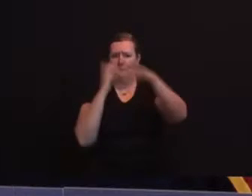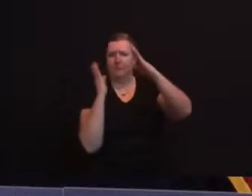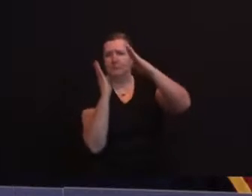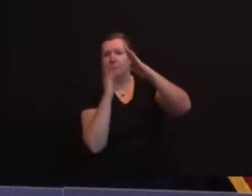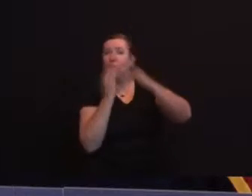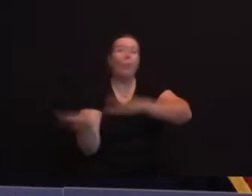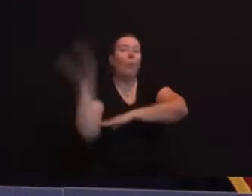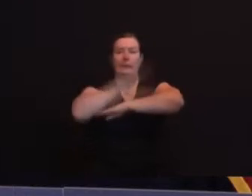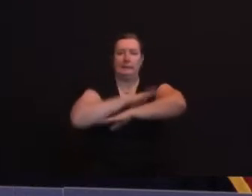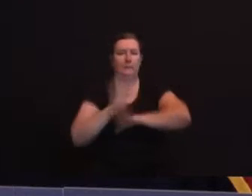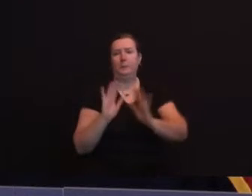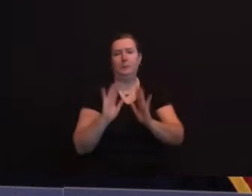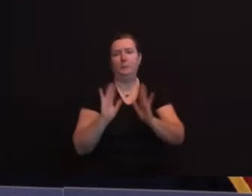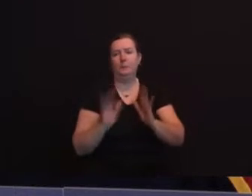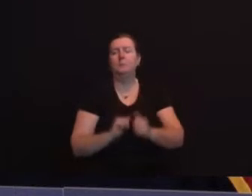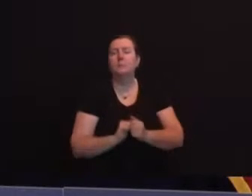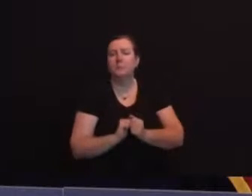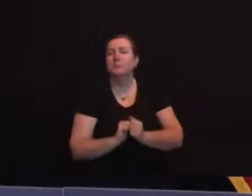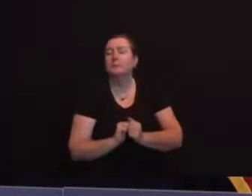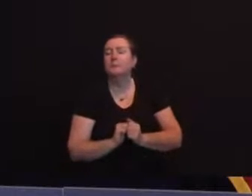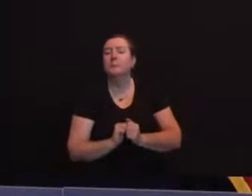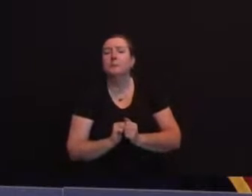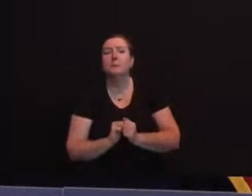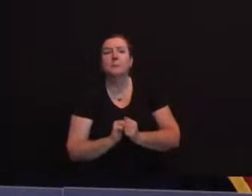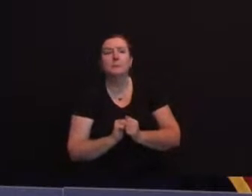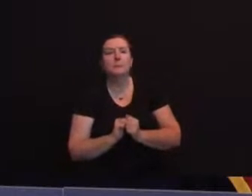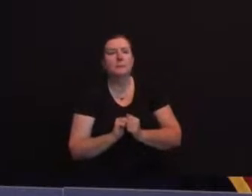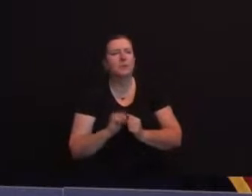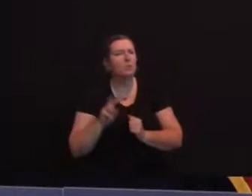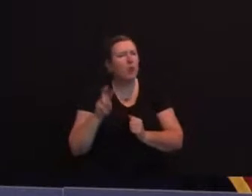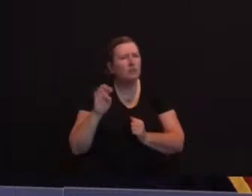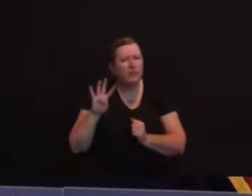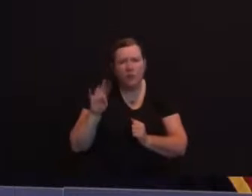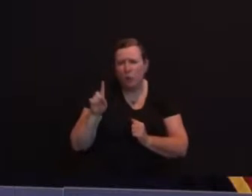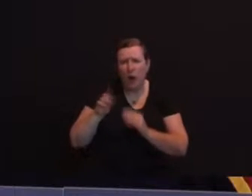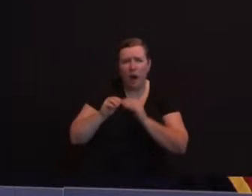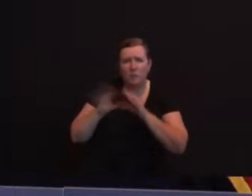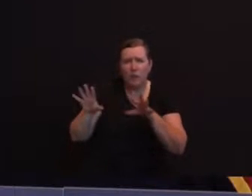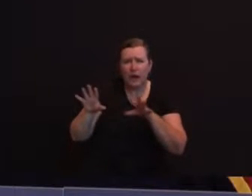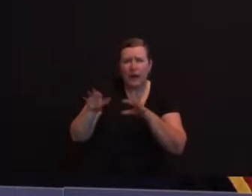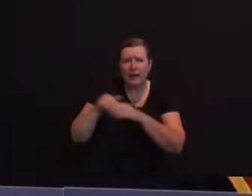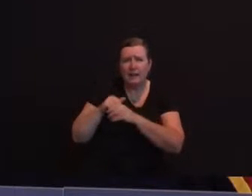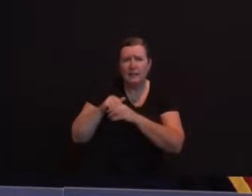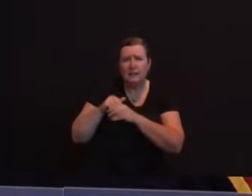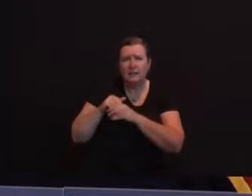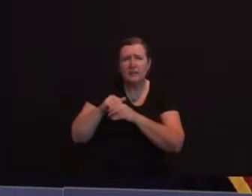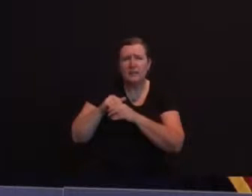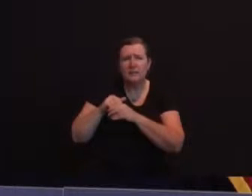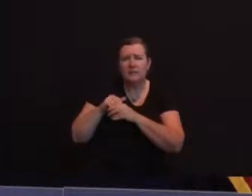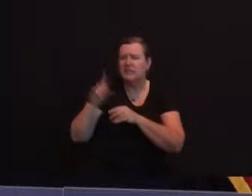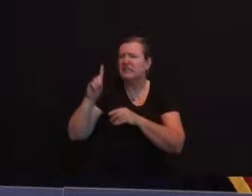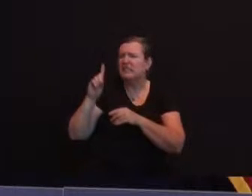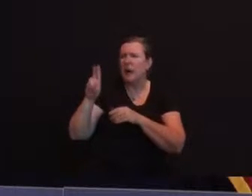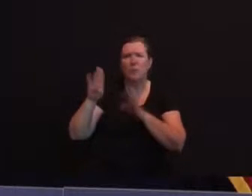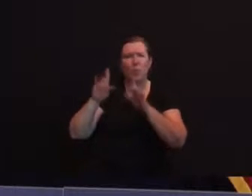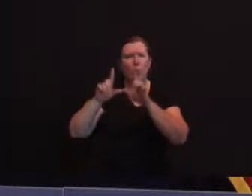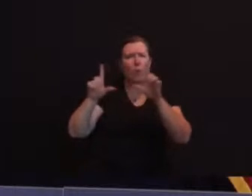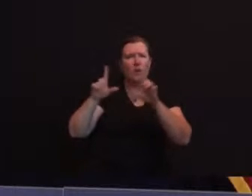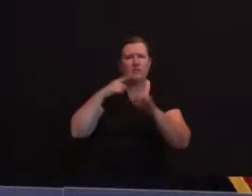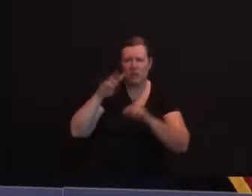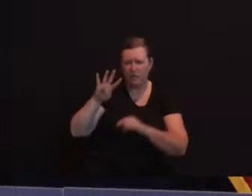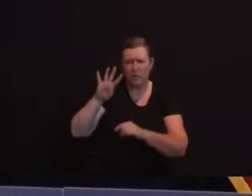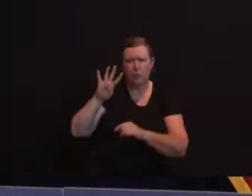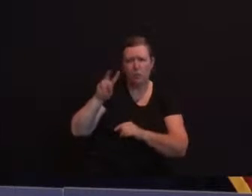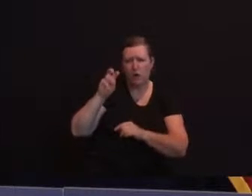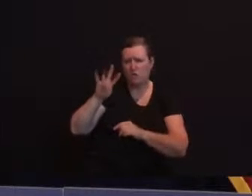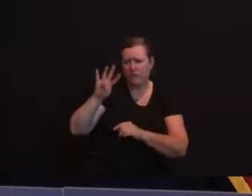Any more color on the 241 outbreaks that are on the web, on the dashboard, I guess? Any sense of how